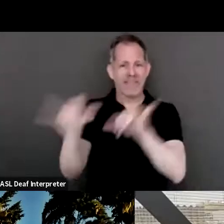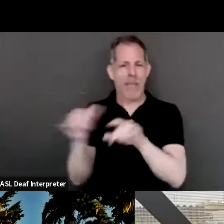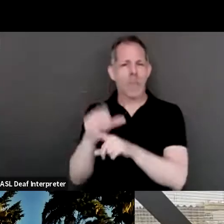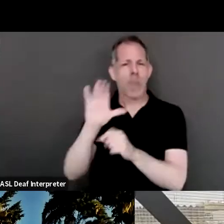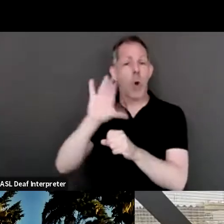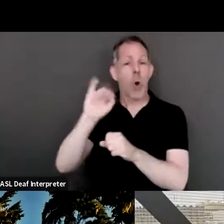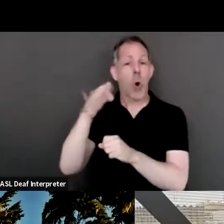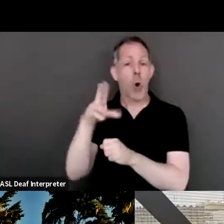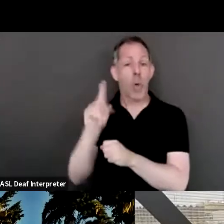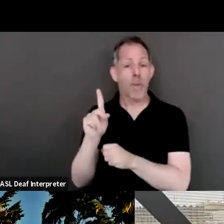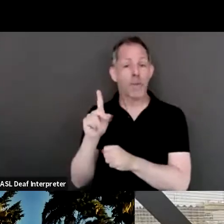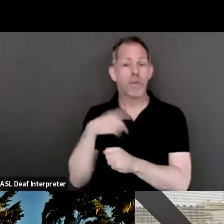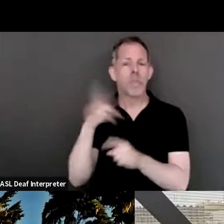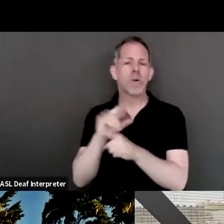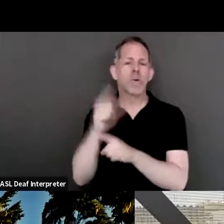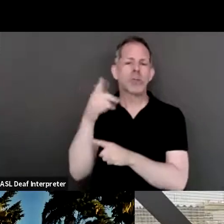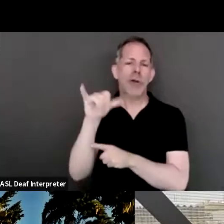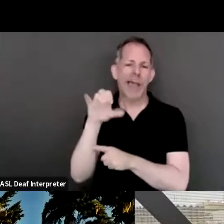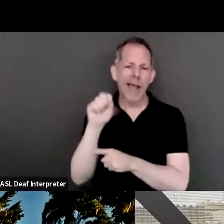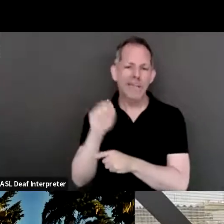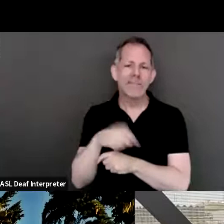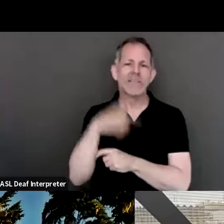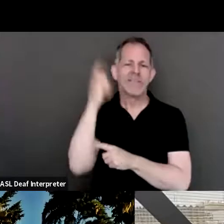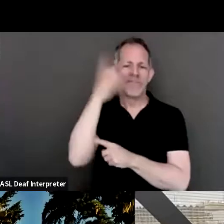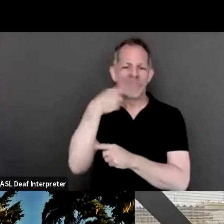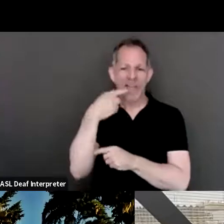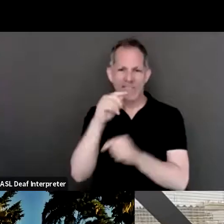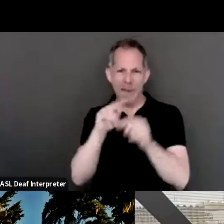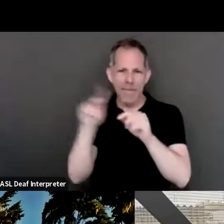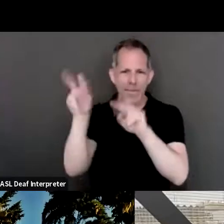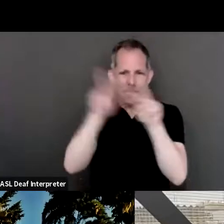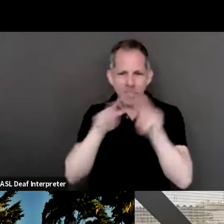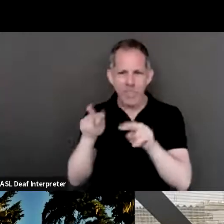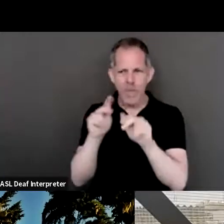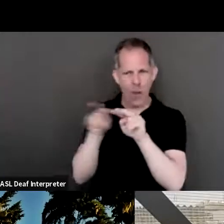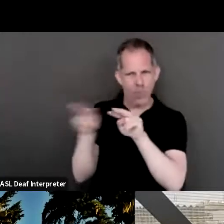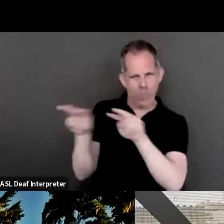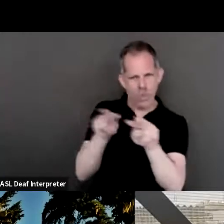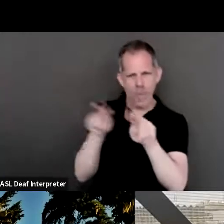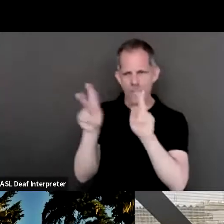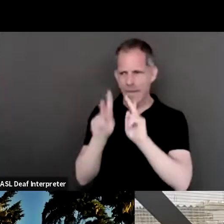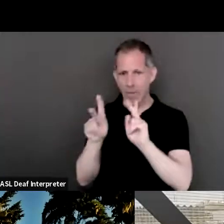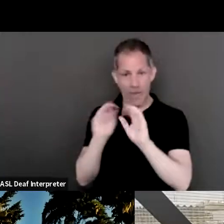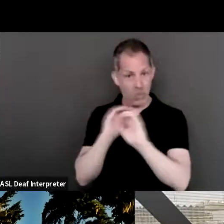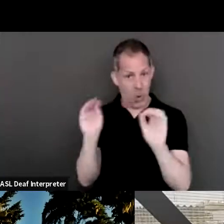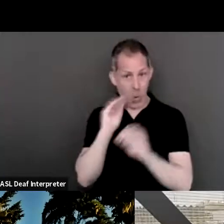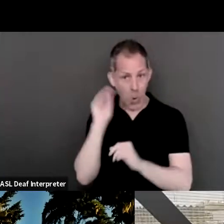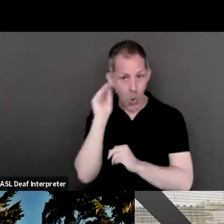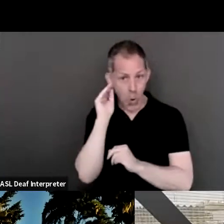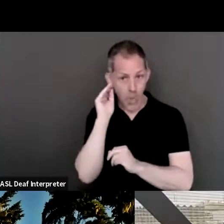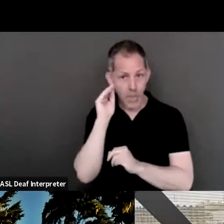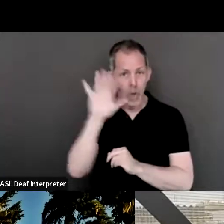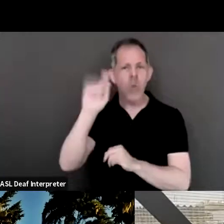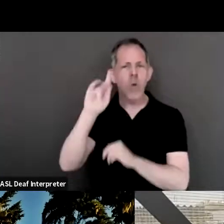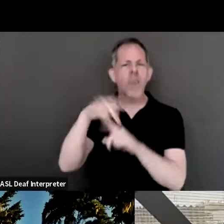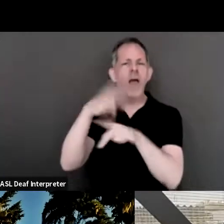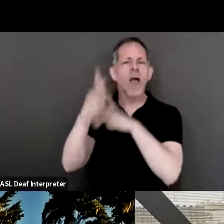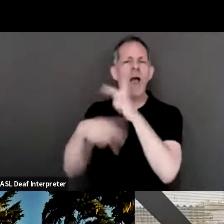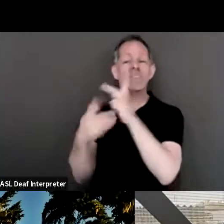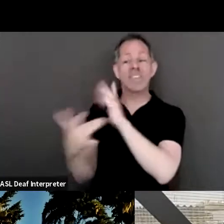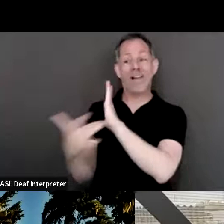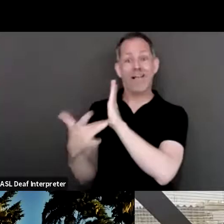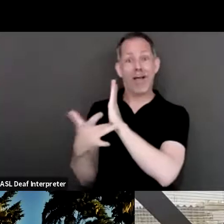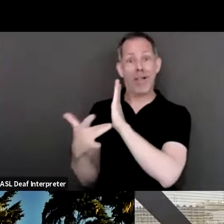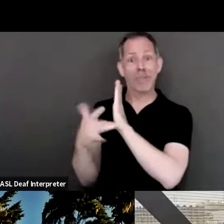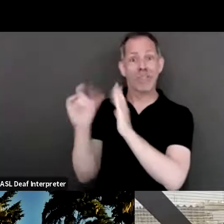developed to track homelessness, and applied that to the safe teams that went out so that we could touch base with folks who were unsheltered